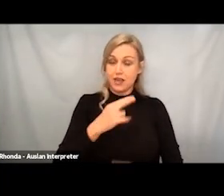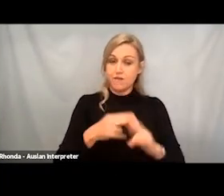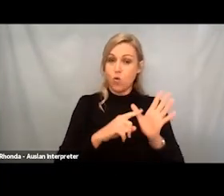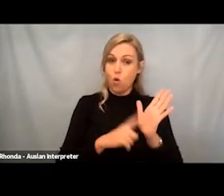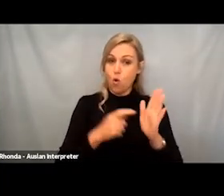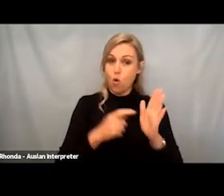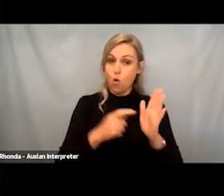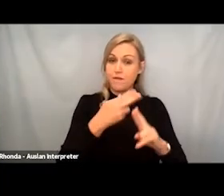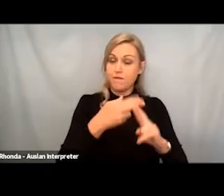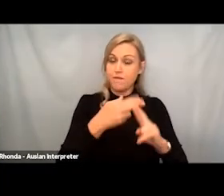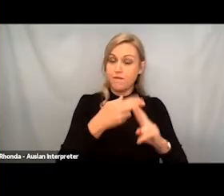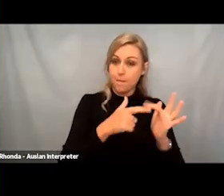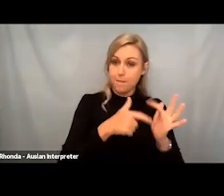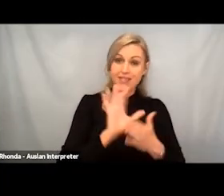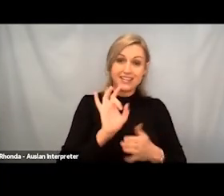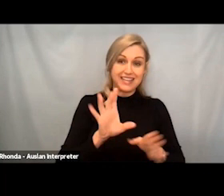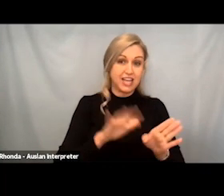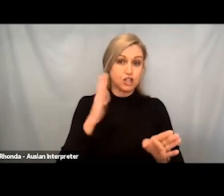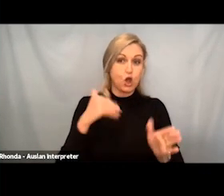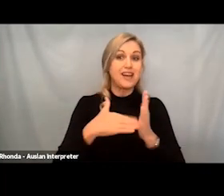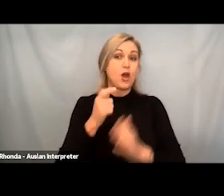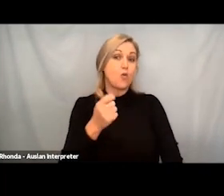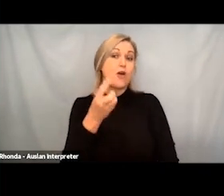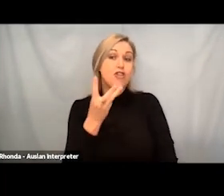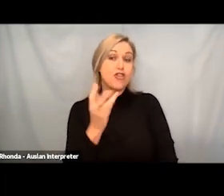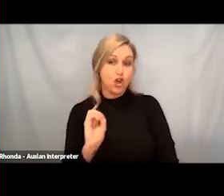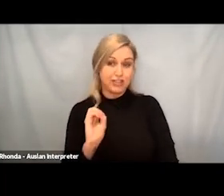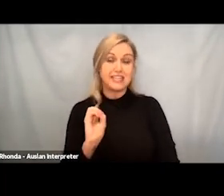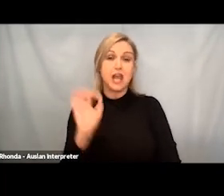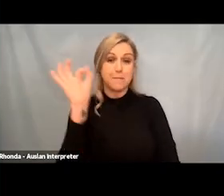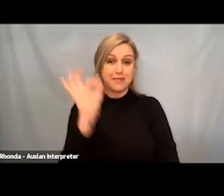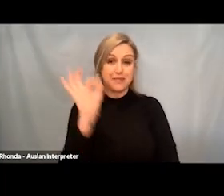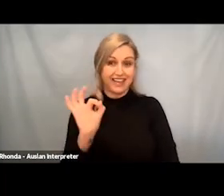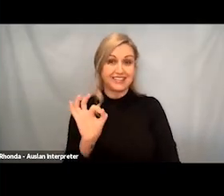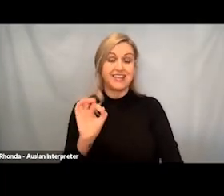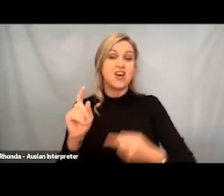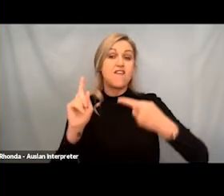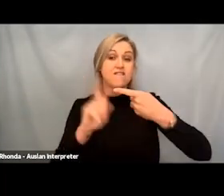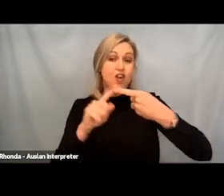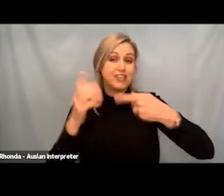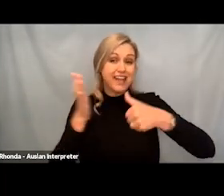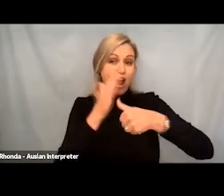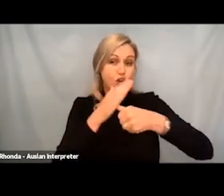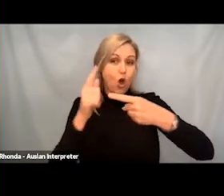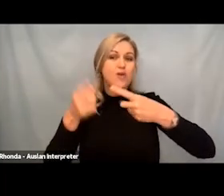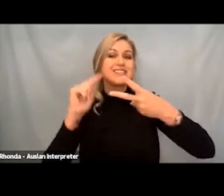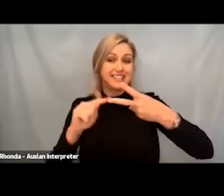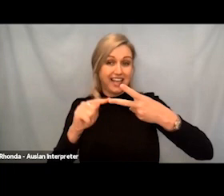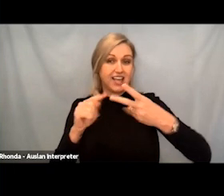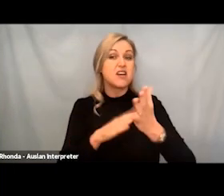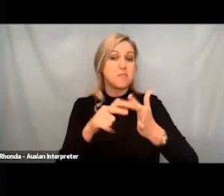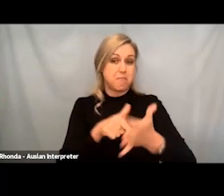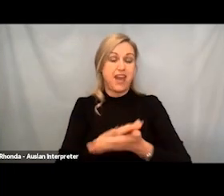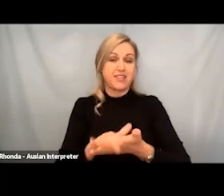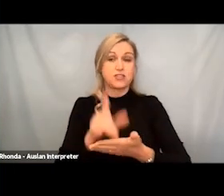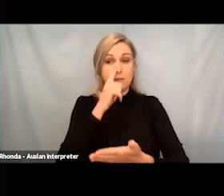for methamphetamine about 10 years ago. Now it's almost 30%, and second only to alcohol in this country. So we are seeing people coming